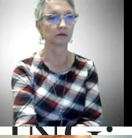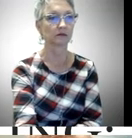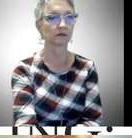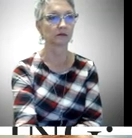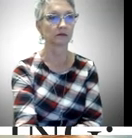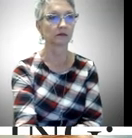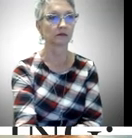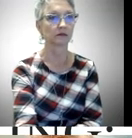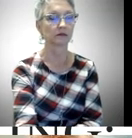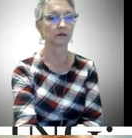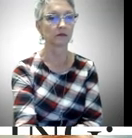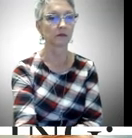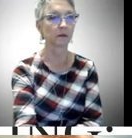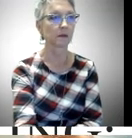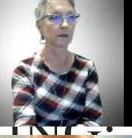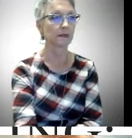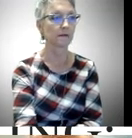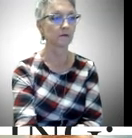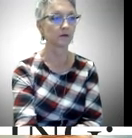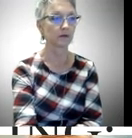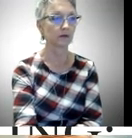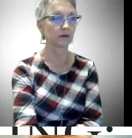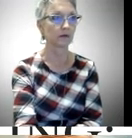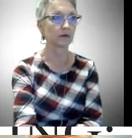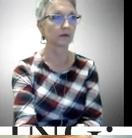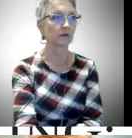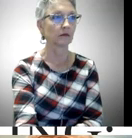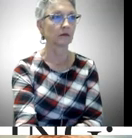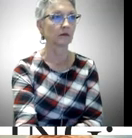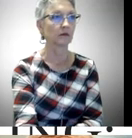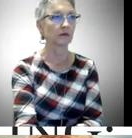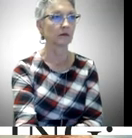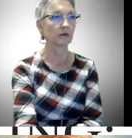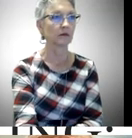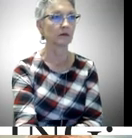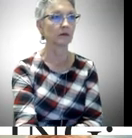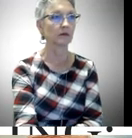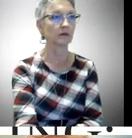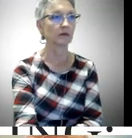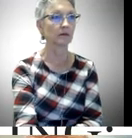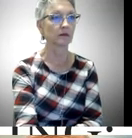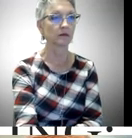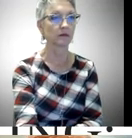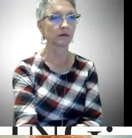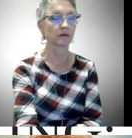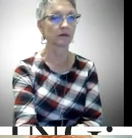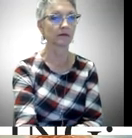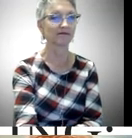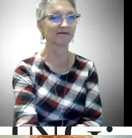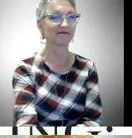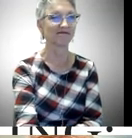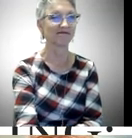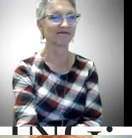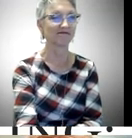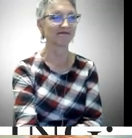decision-making, but there were fundamental changes in guardianship law in Texas that I'm pretty proud of, because I think